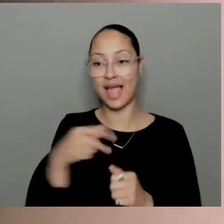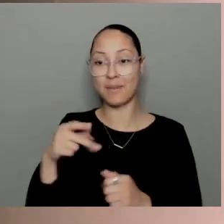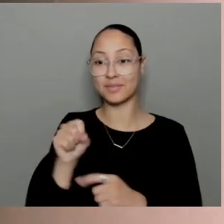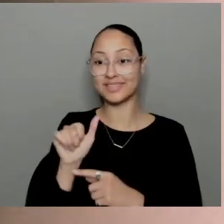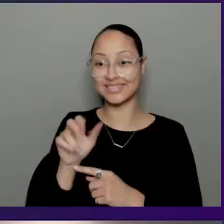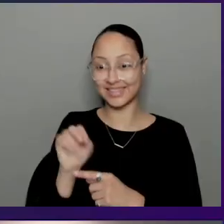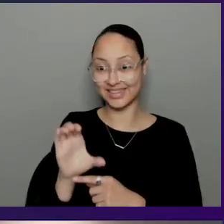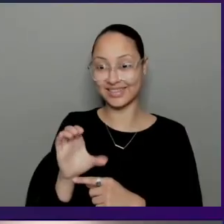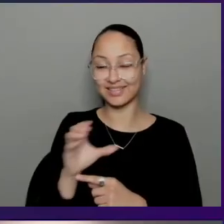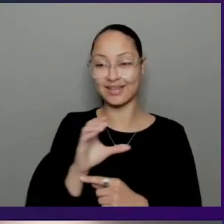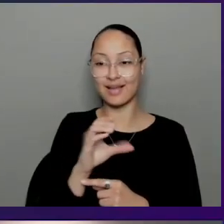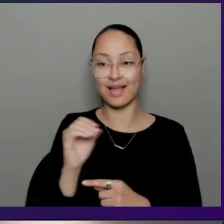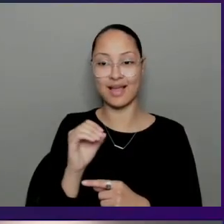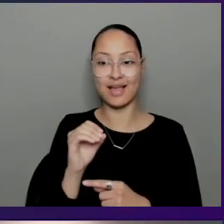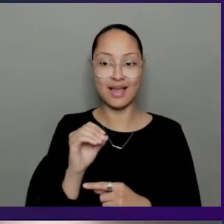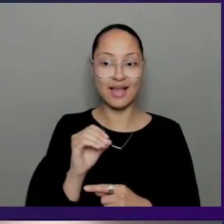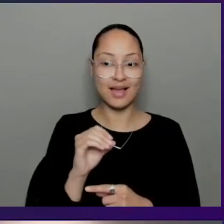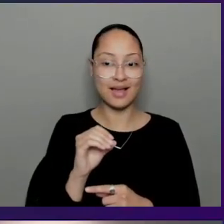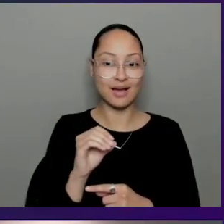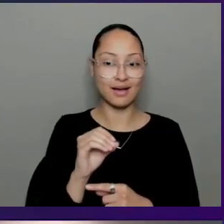into my slides.